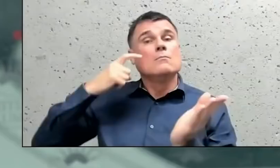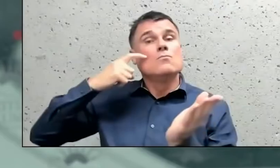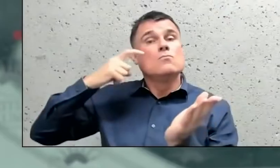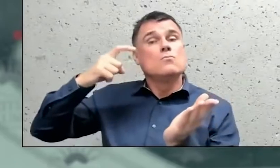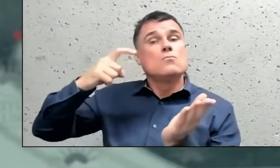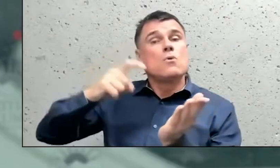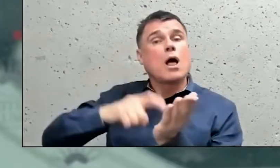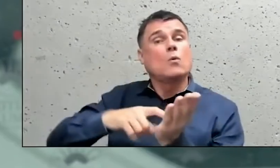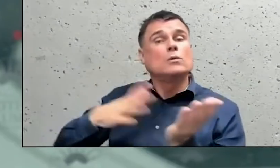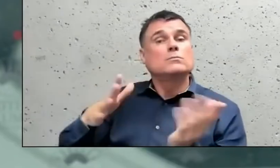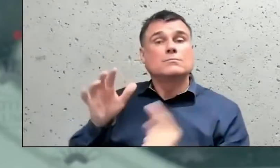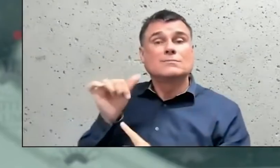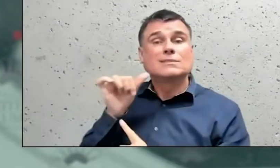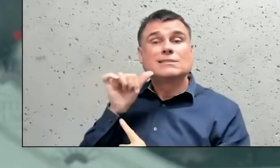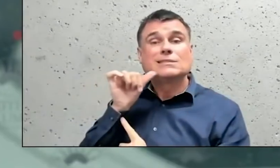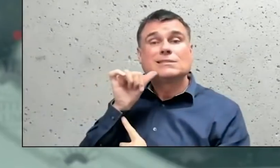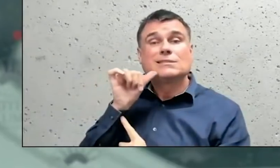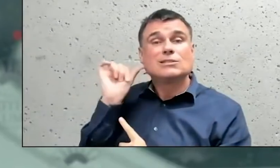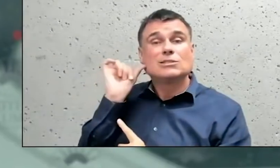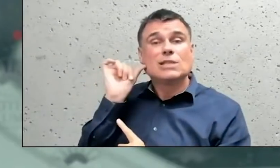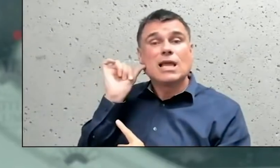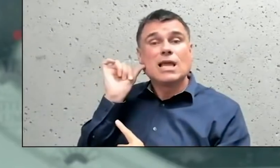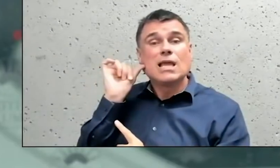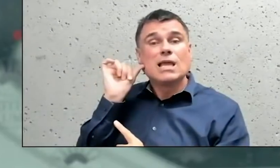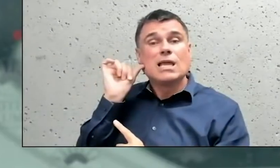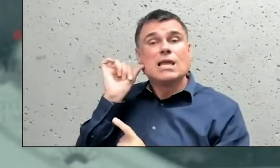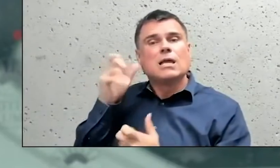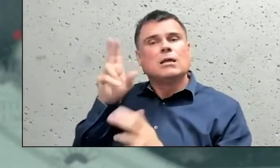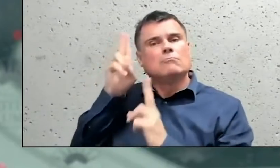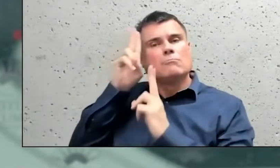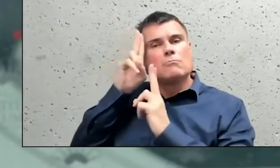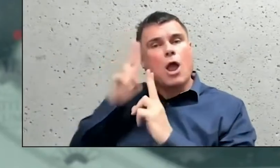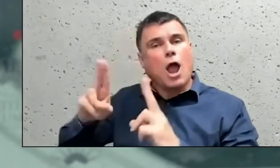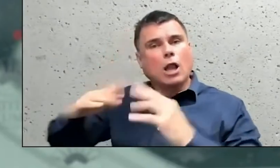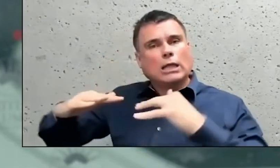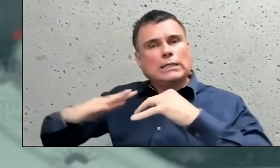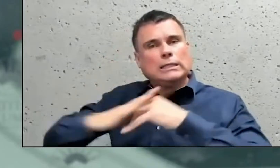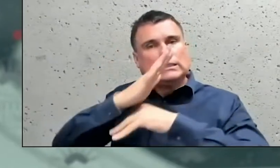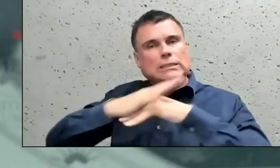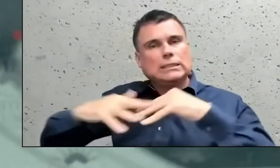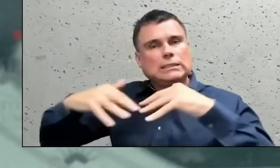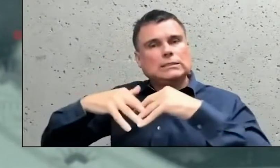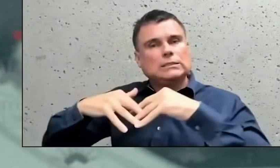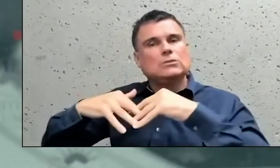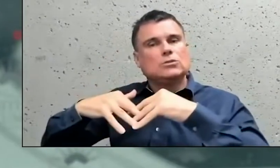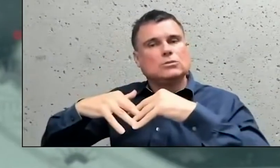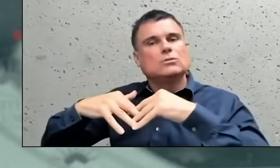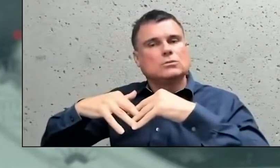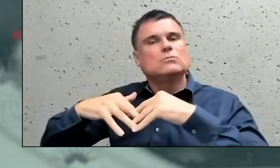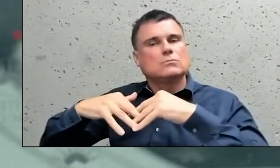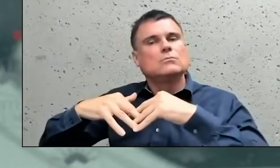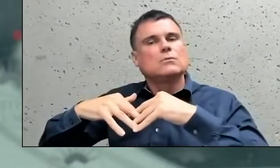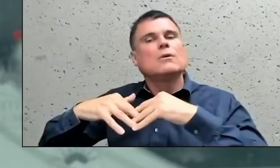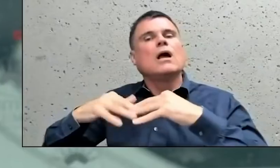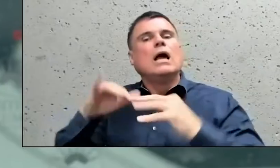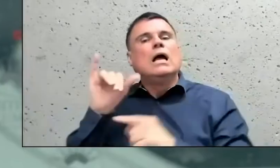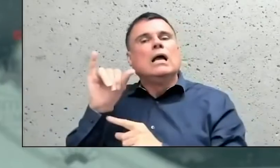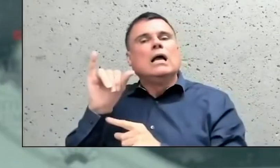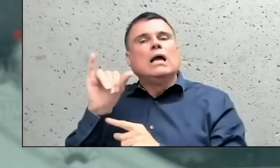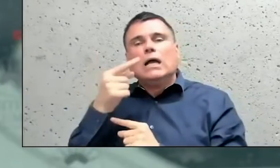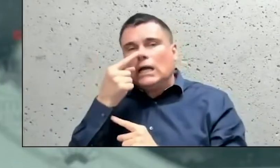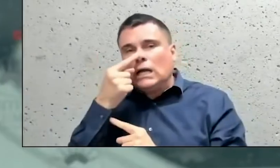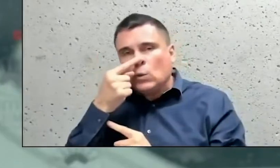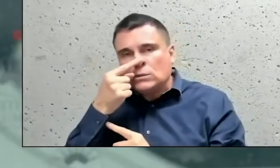First Nations, Inuit, and Métis veterans. And I just want to pass on my gratitude for those veterans